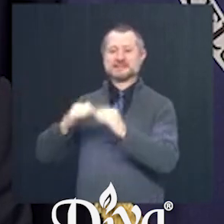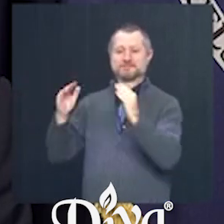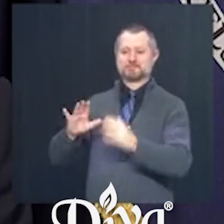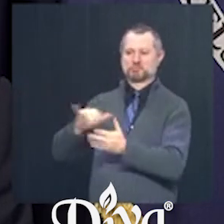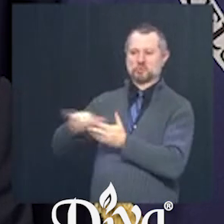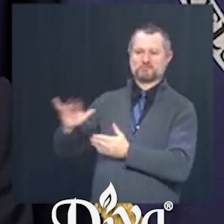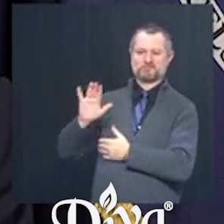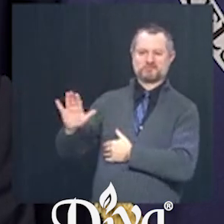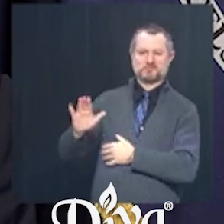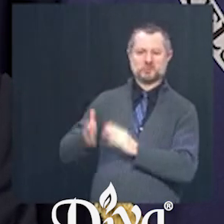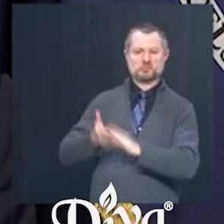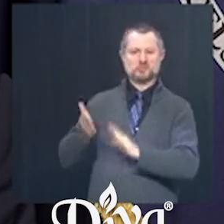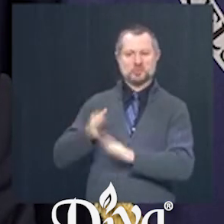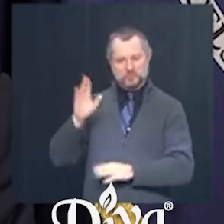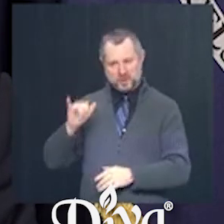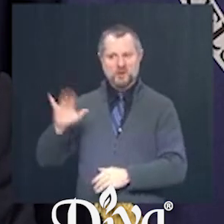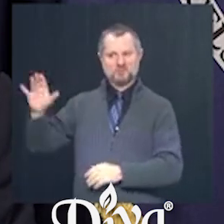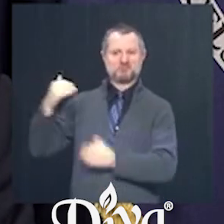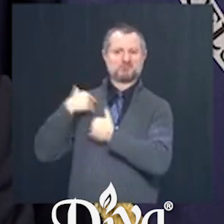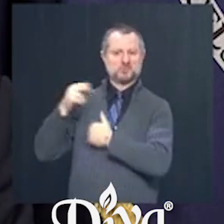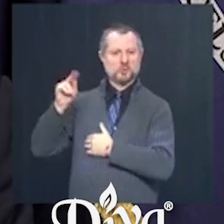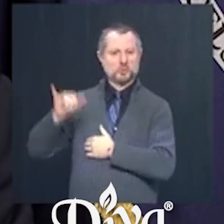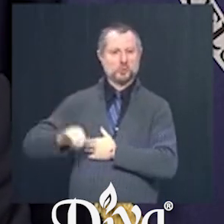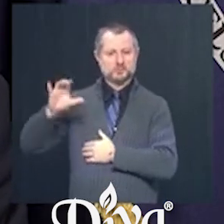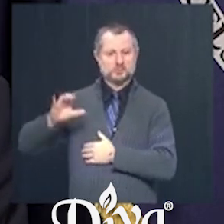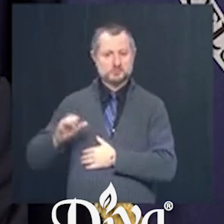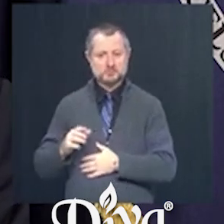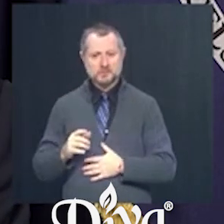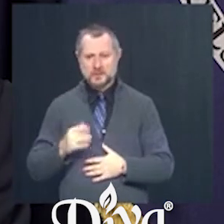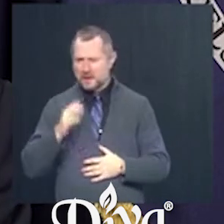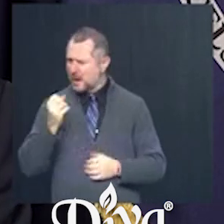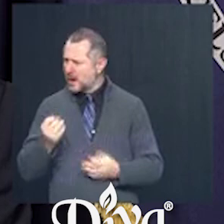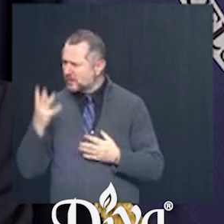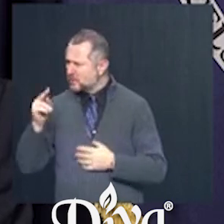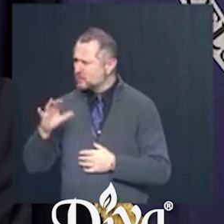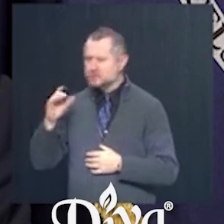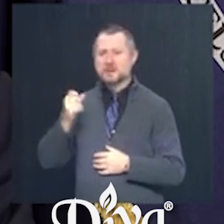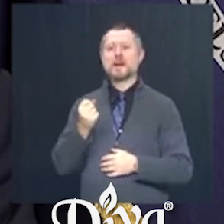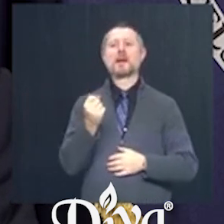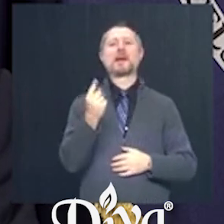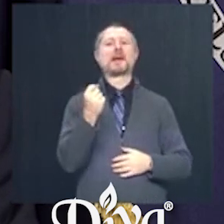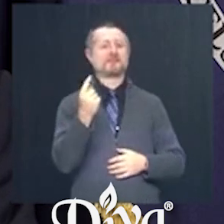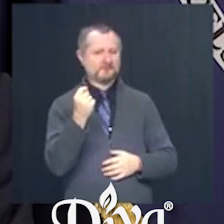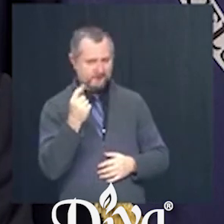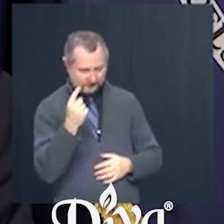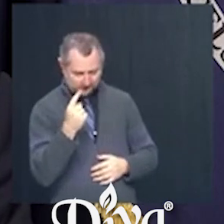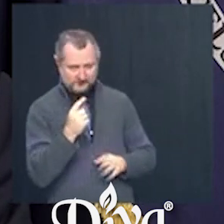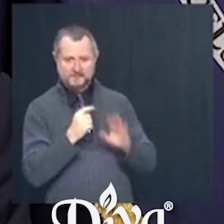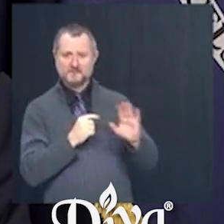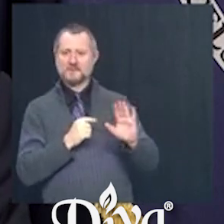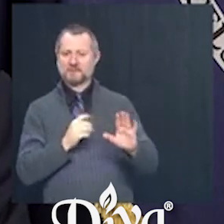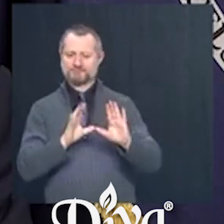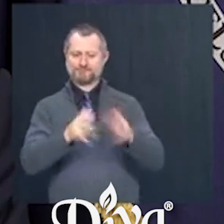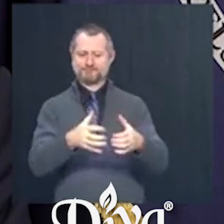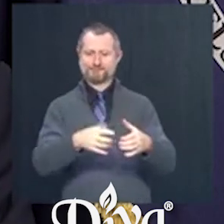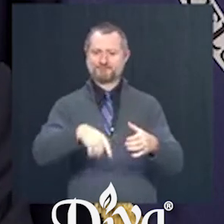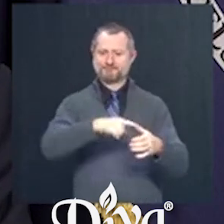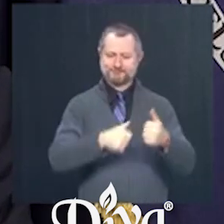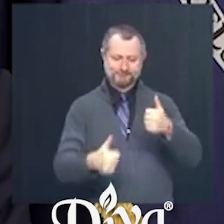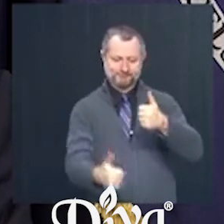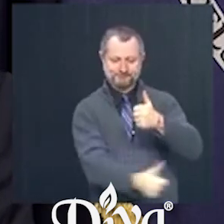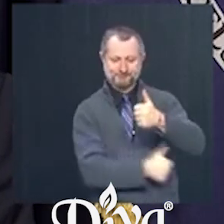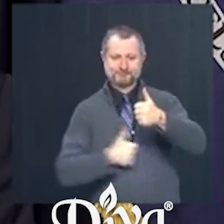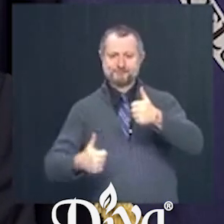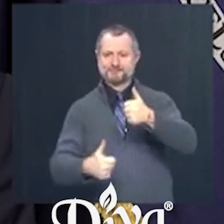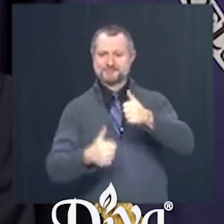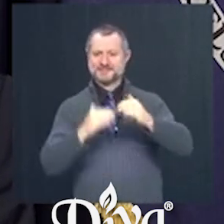have H&H. What do they have, 11 hospitals, 9 hospitals? 11. They have 11 hospitals. They run